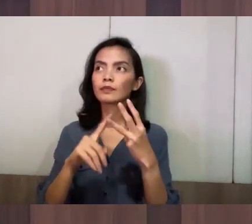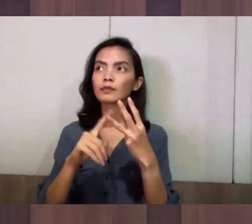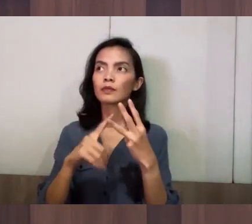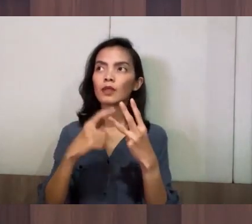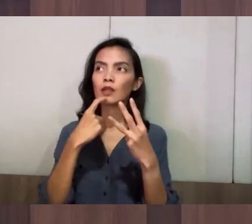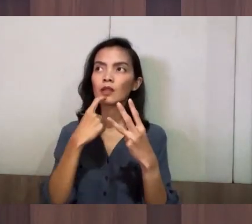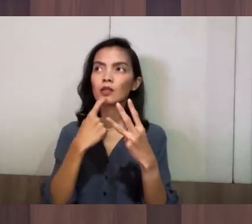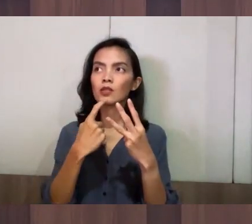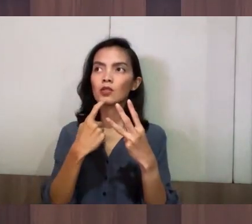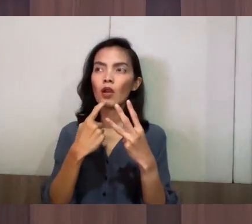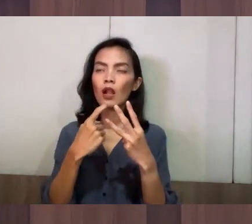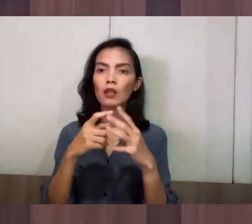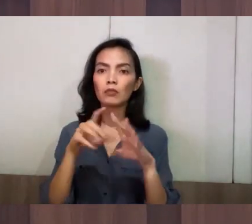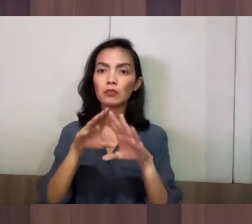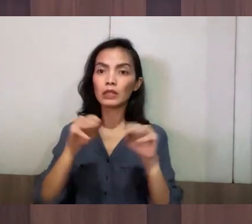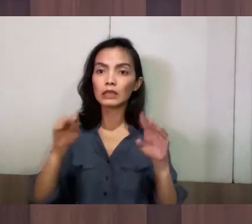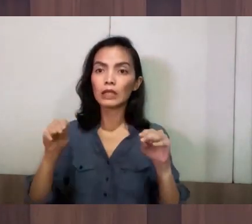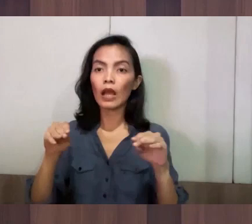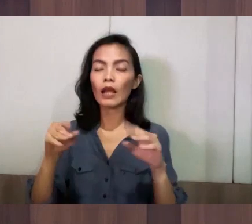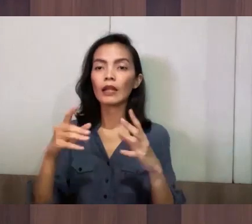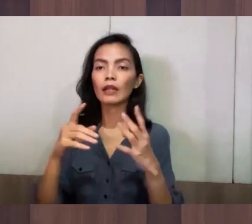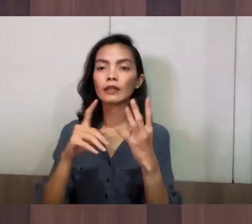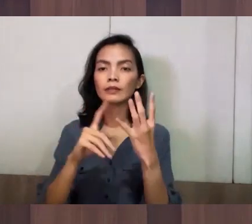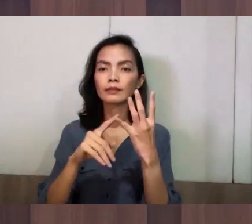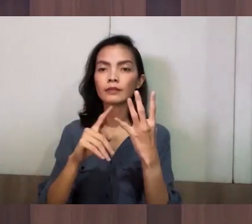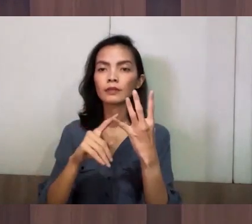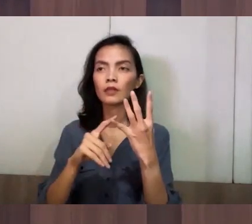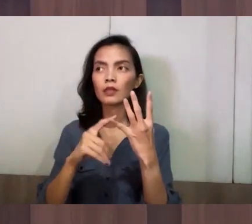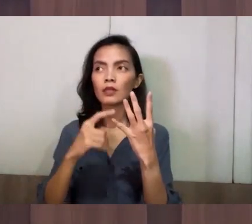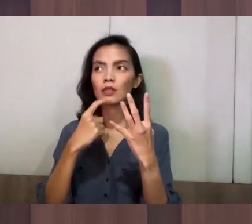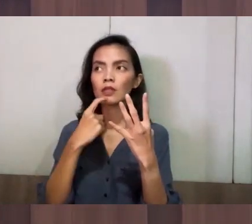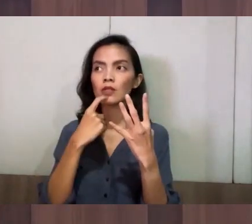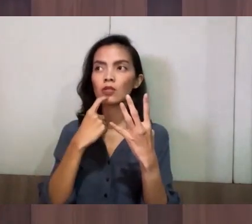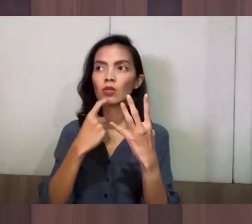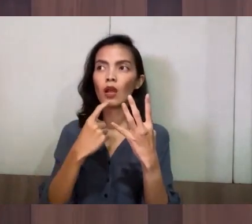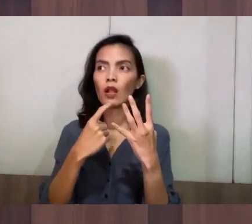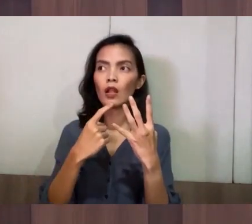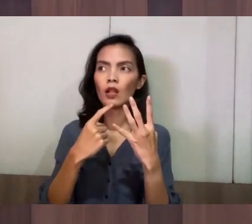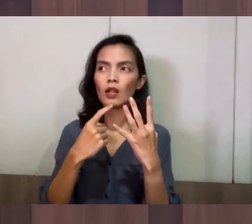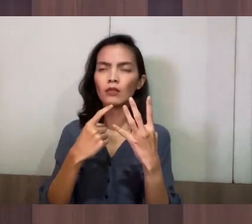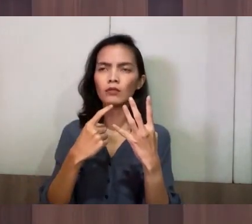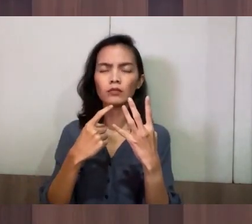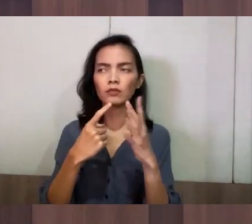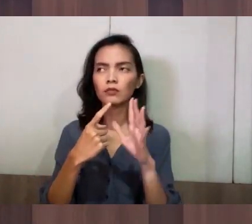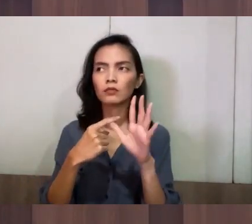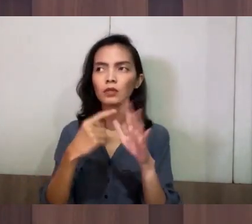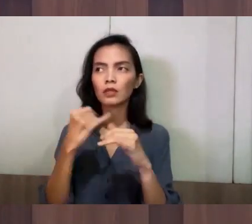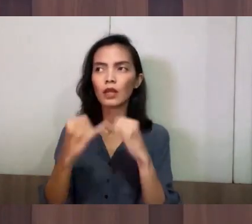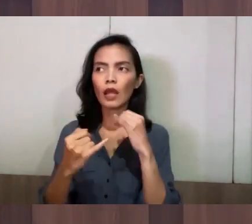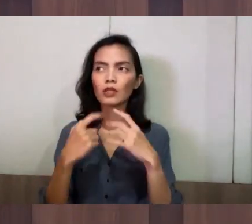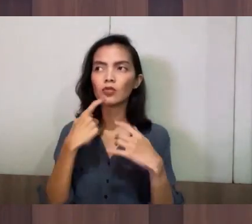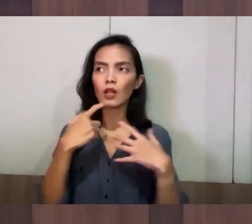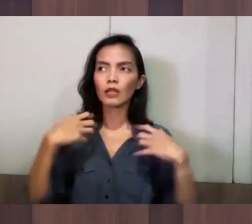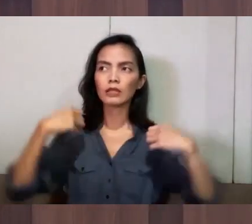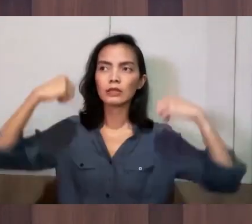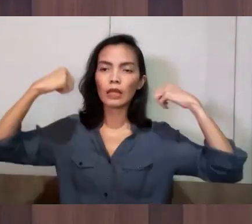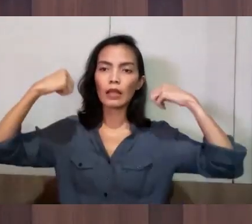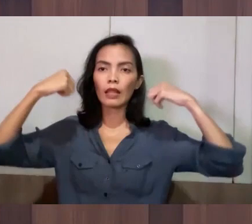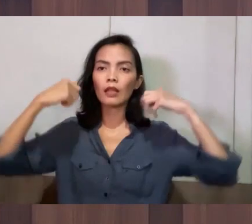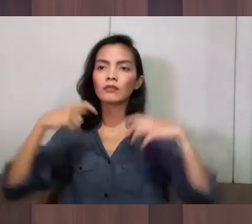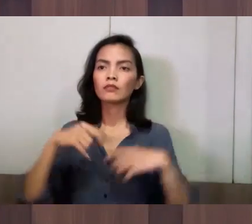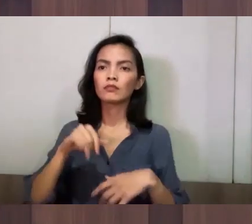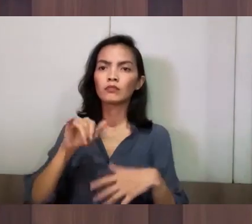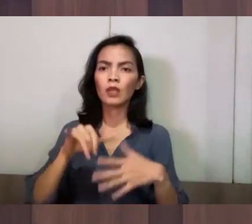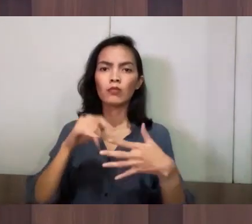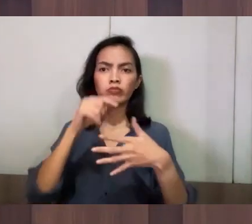our education. The third, about our future employment. The fourth is our opportunities, and the